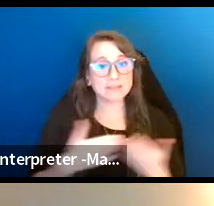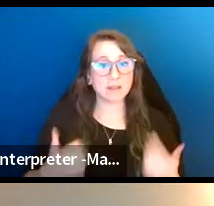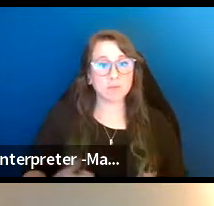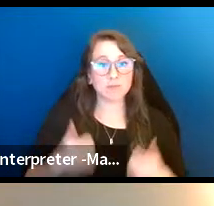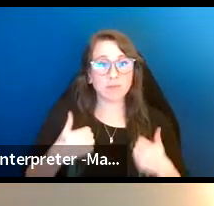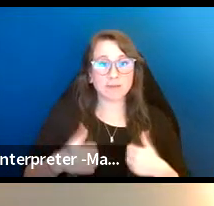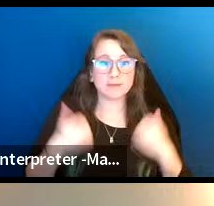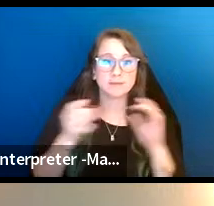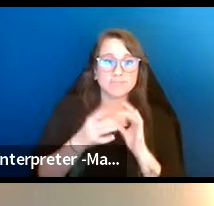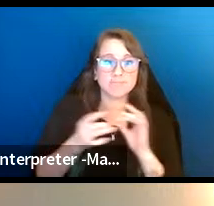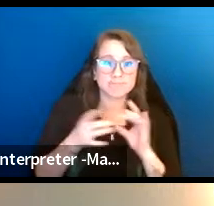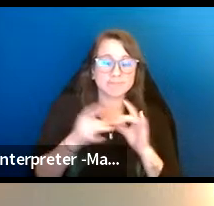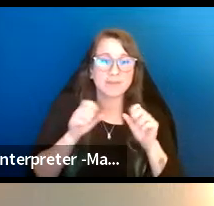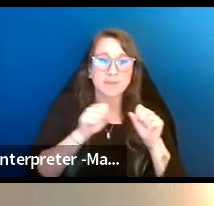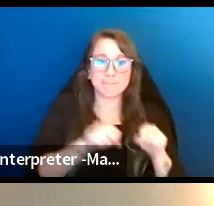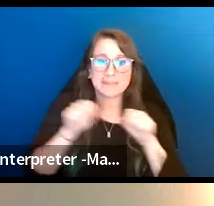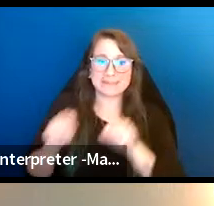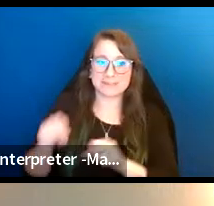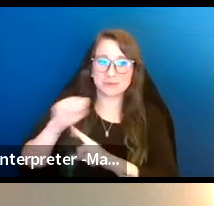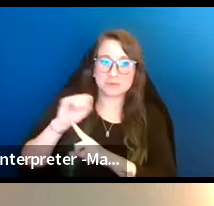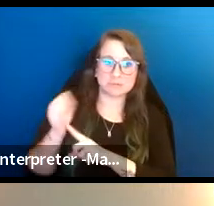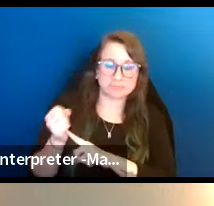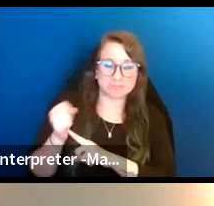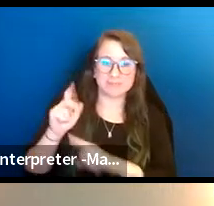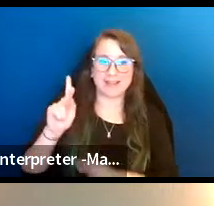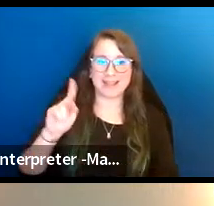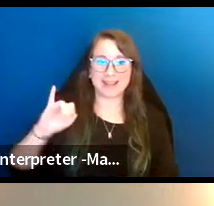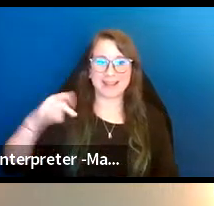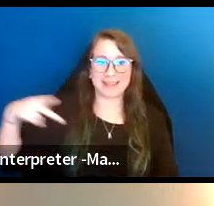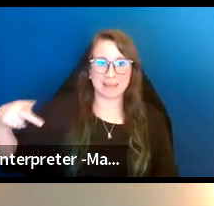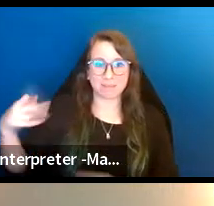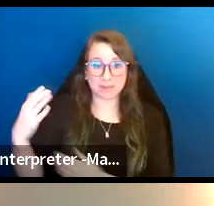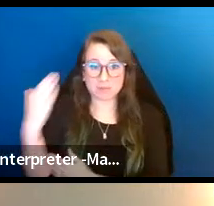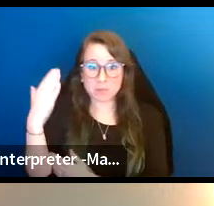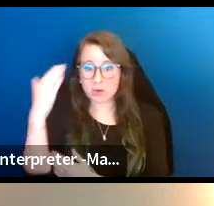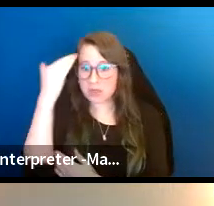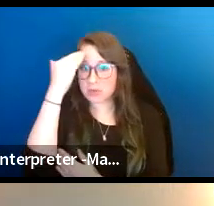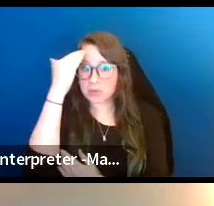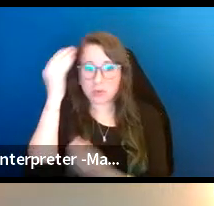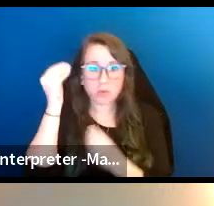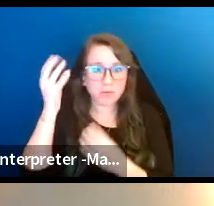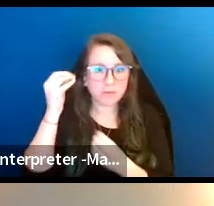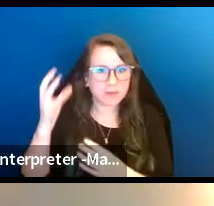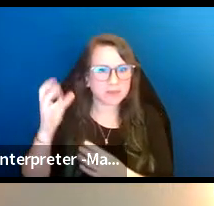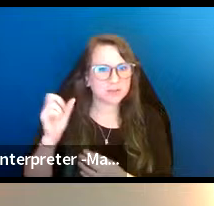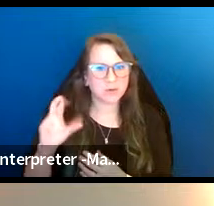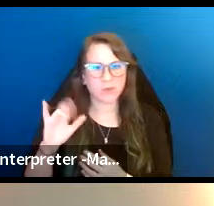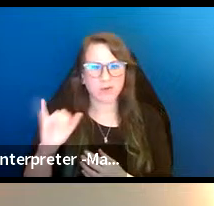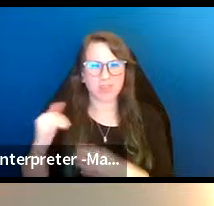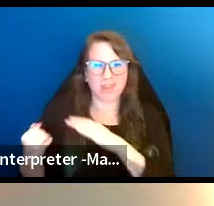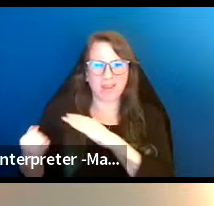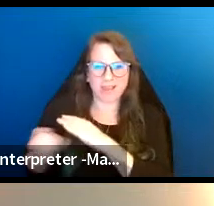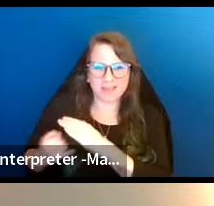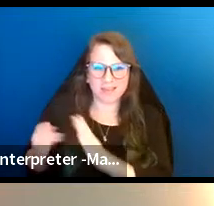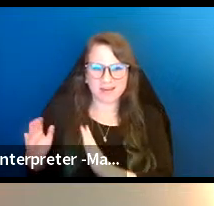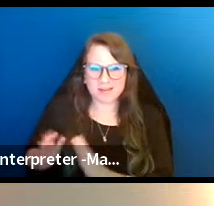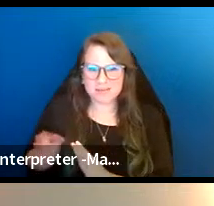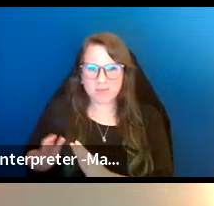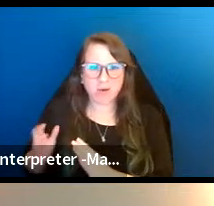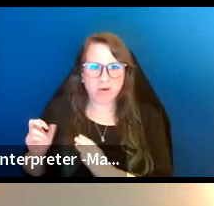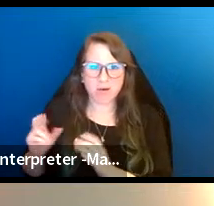was a potential incident at KIP this morning. Do you know anything regarding that, or was that like something isolated, just very small and